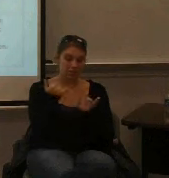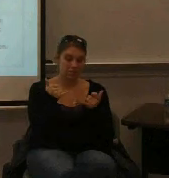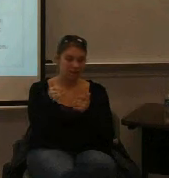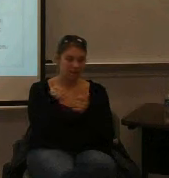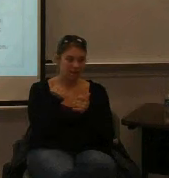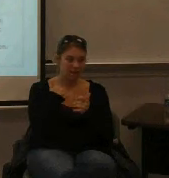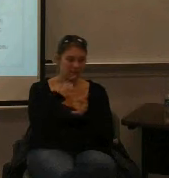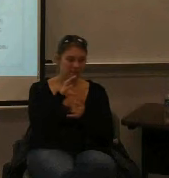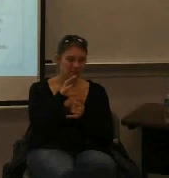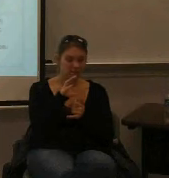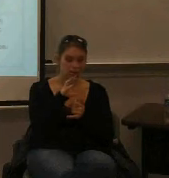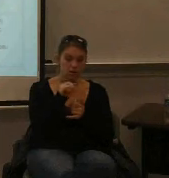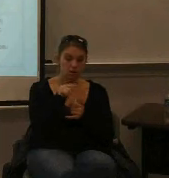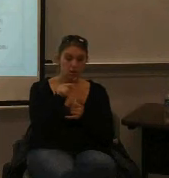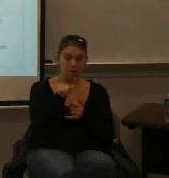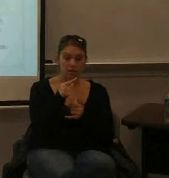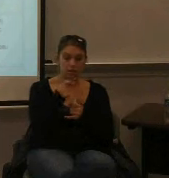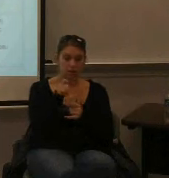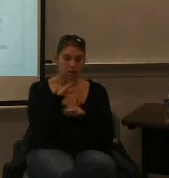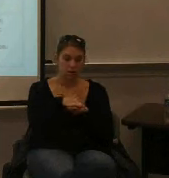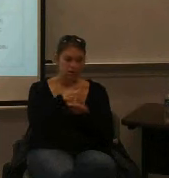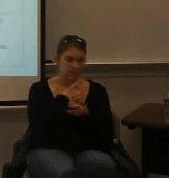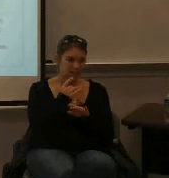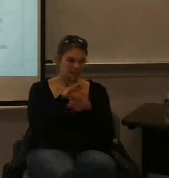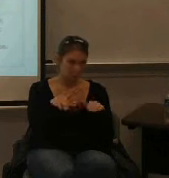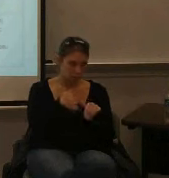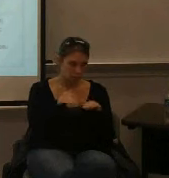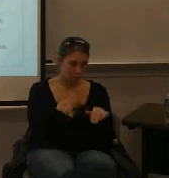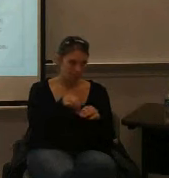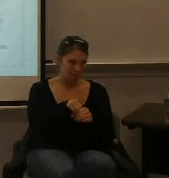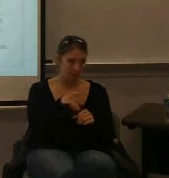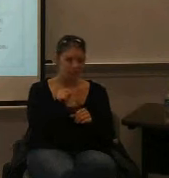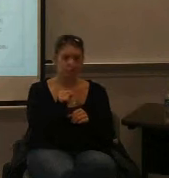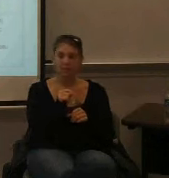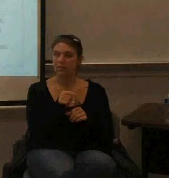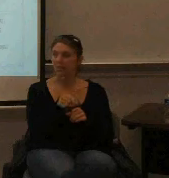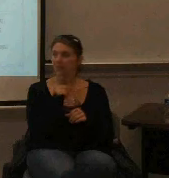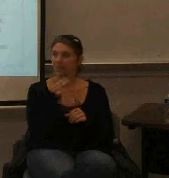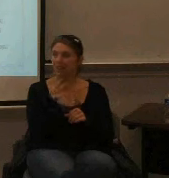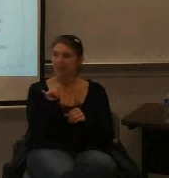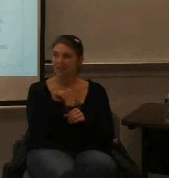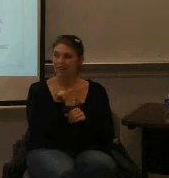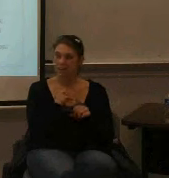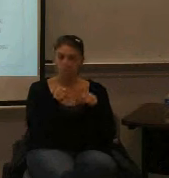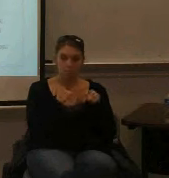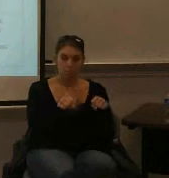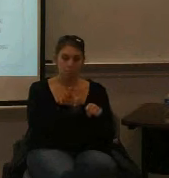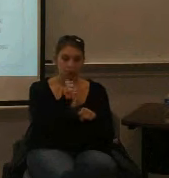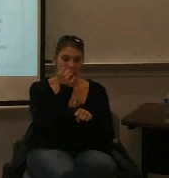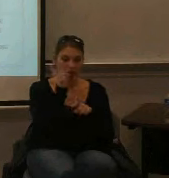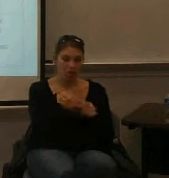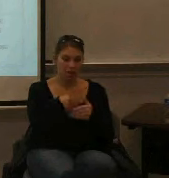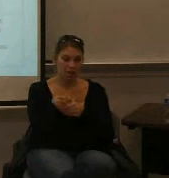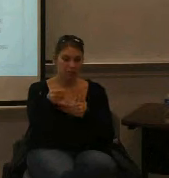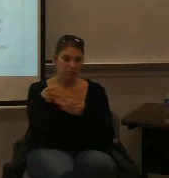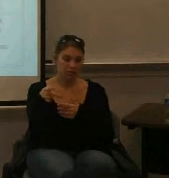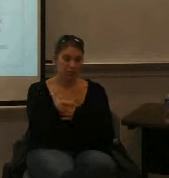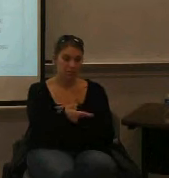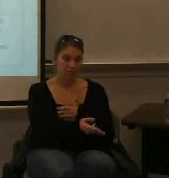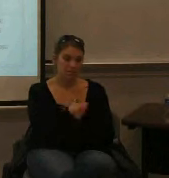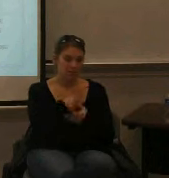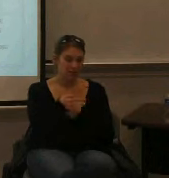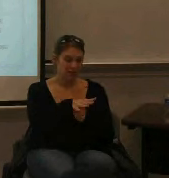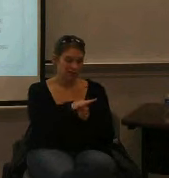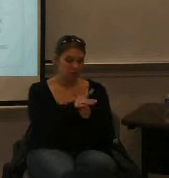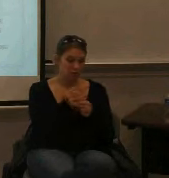have cottages on, or they live near them and they like to swim in them, it's sort of like mowing your lawn. You go out and you cut the macrophytes out of the